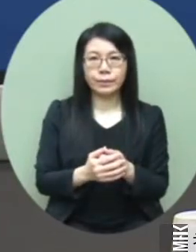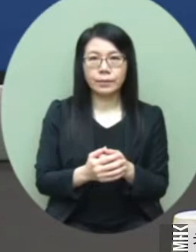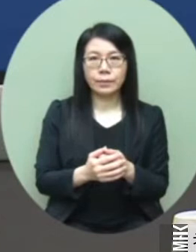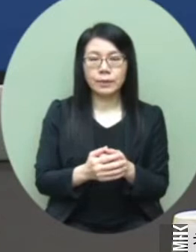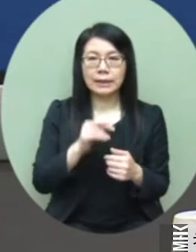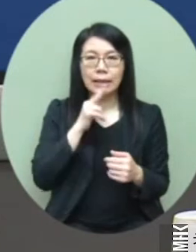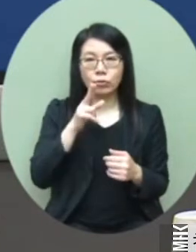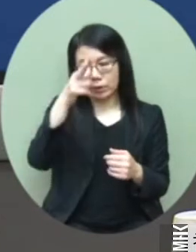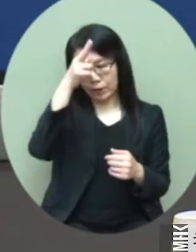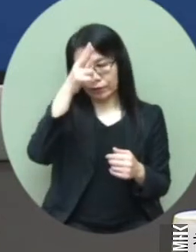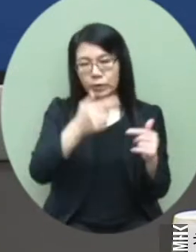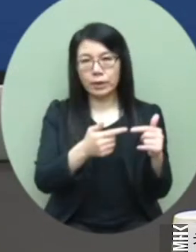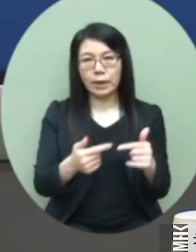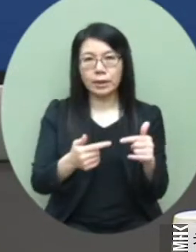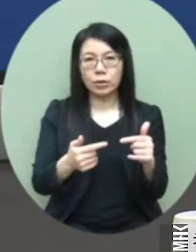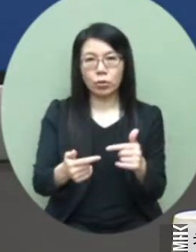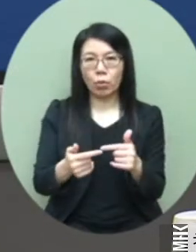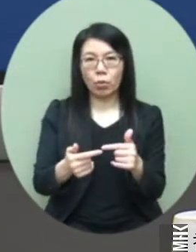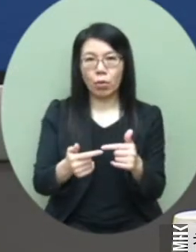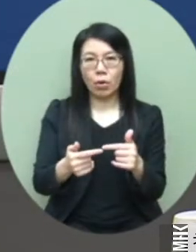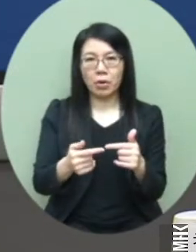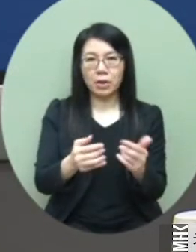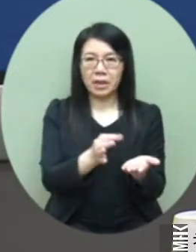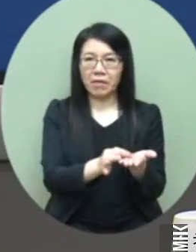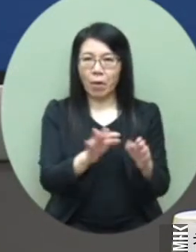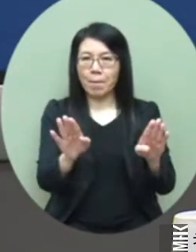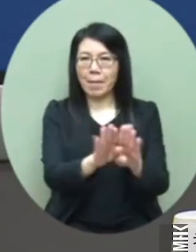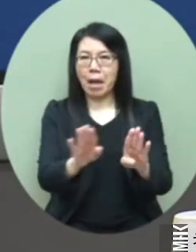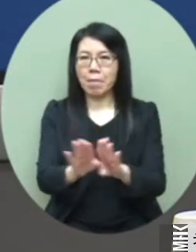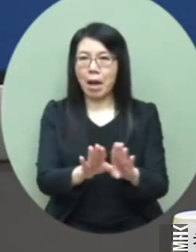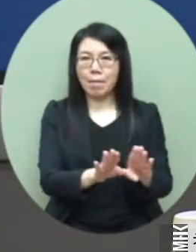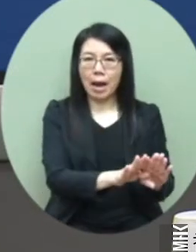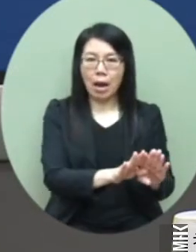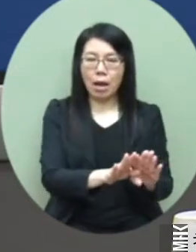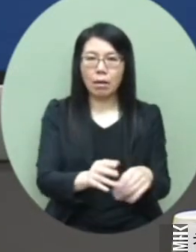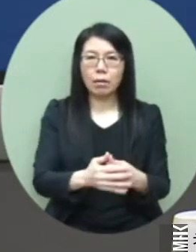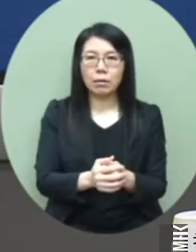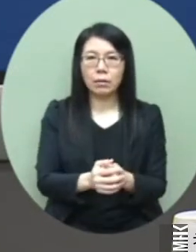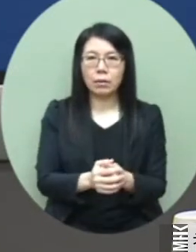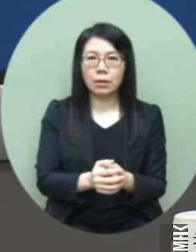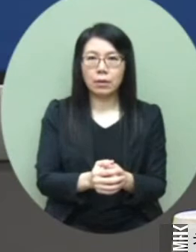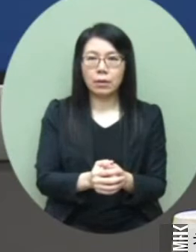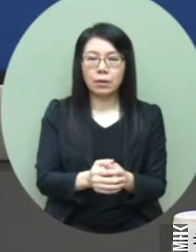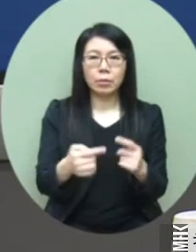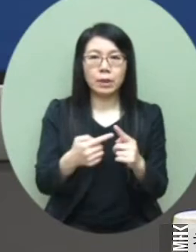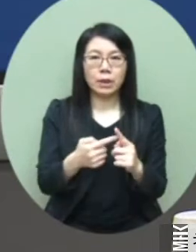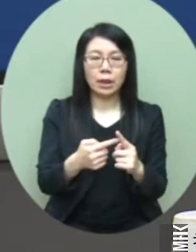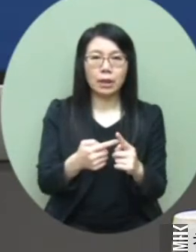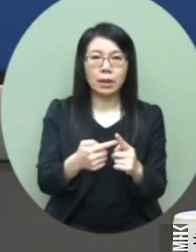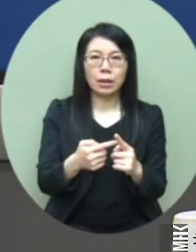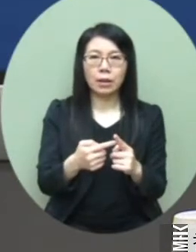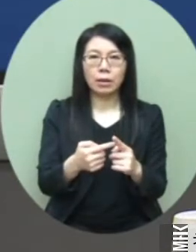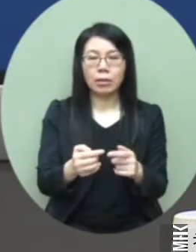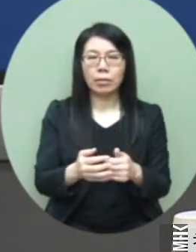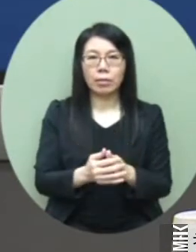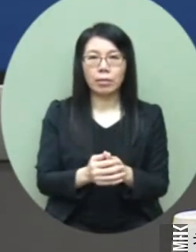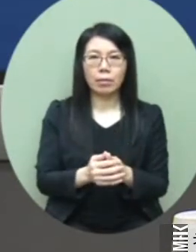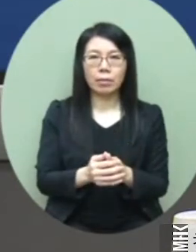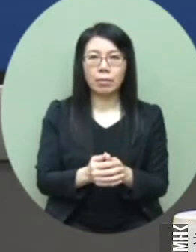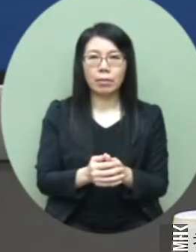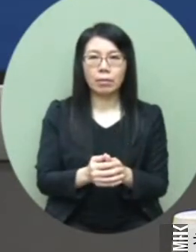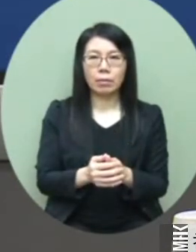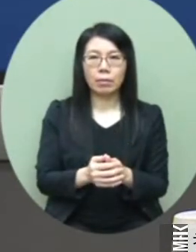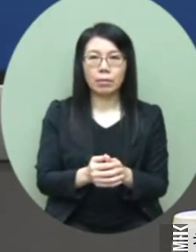all these premises and allow people no chance to lead a normal